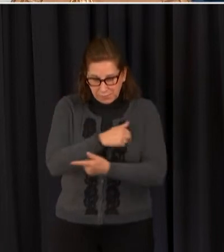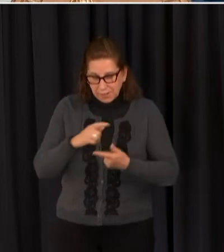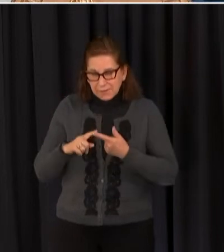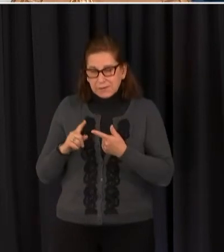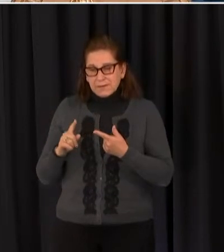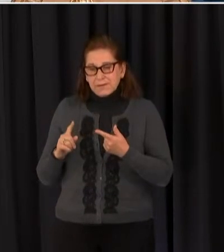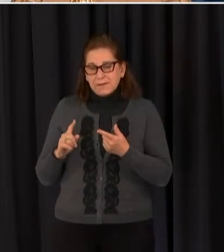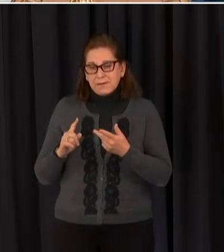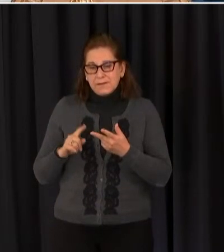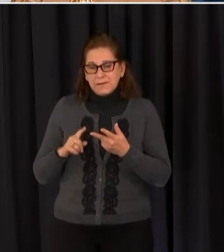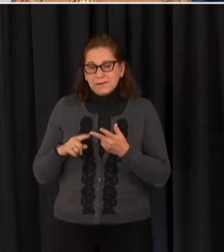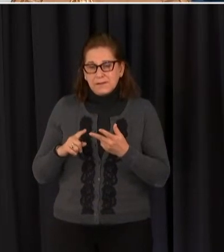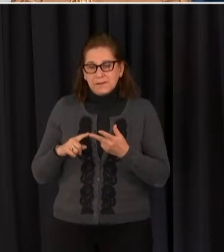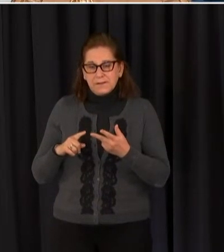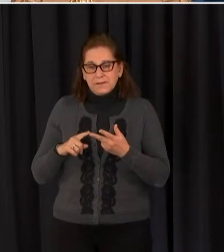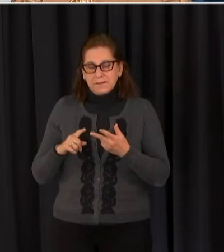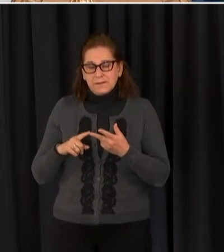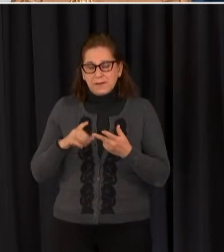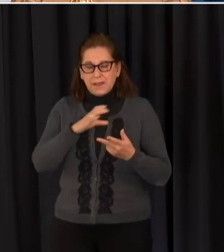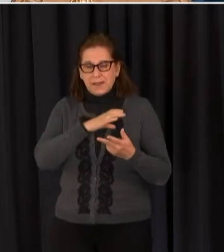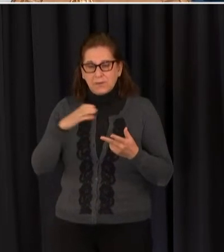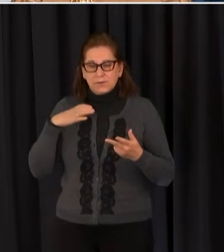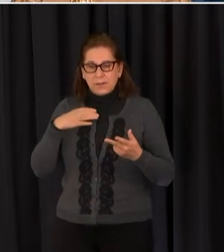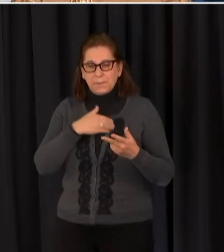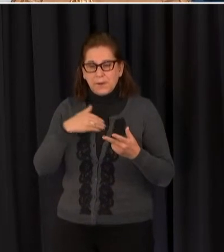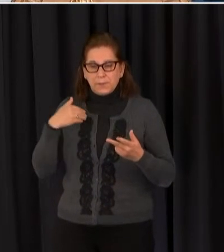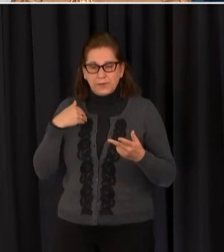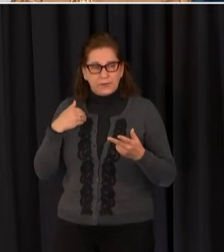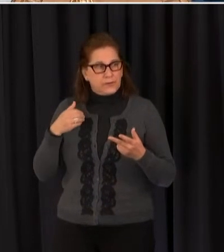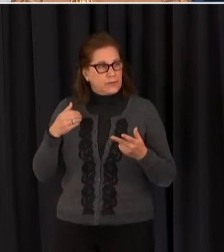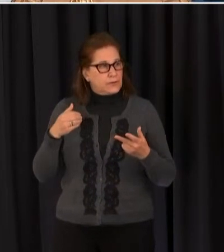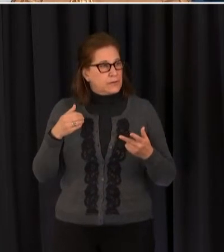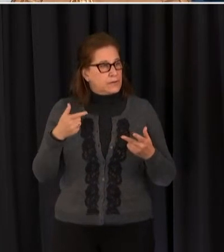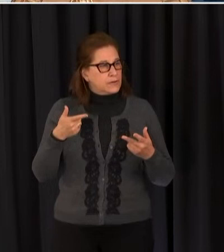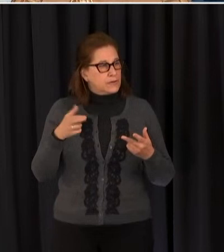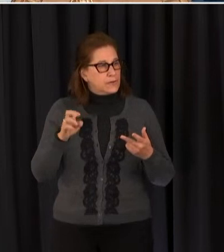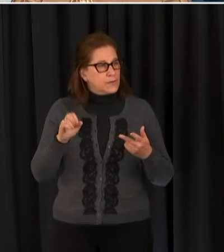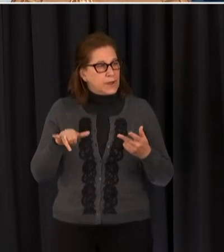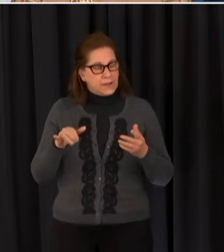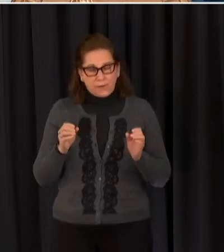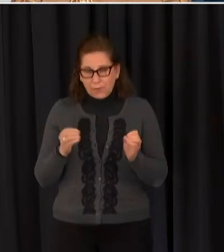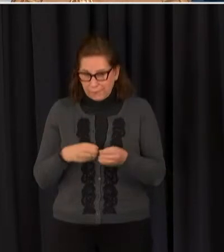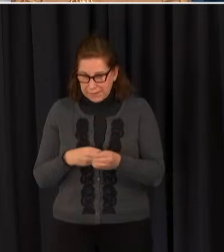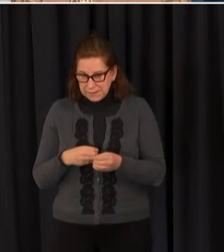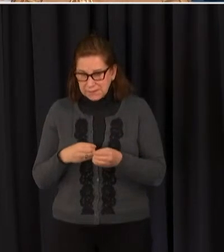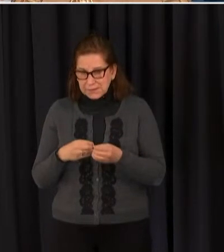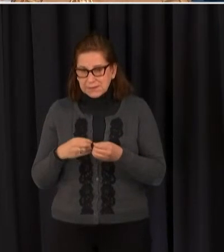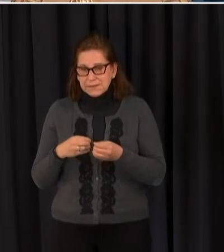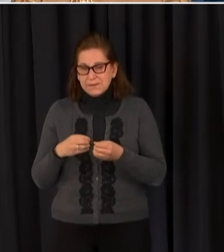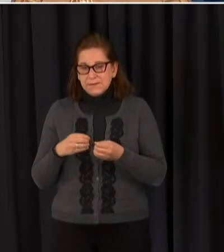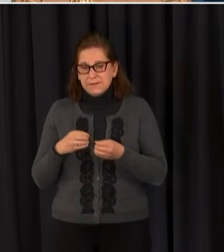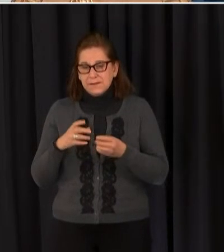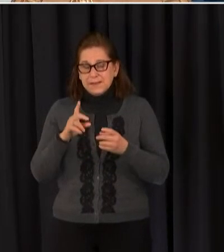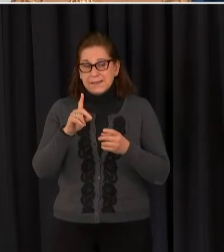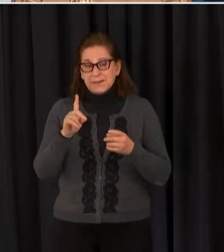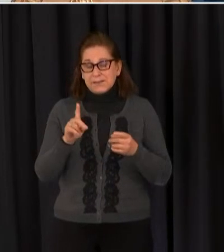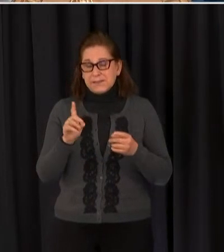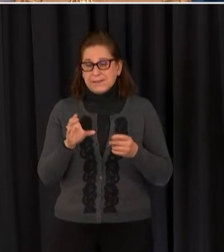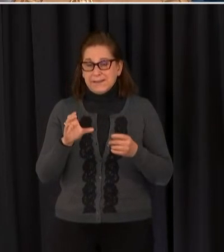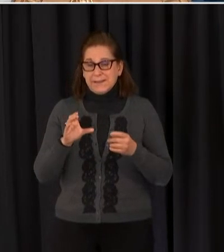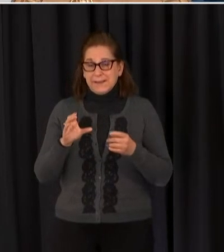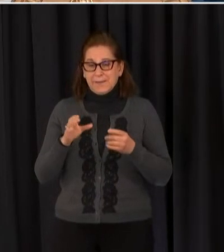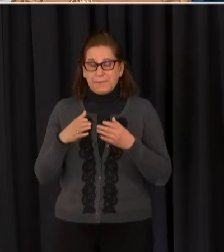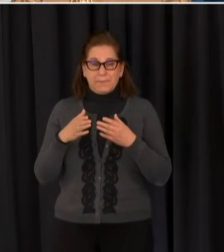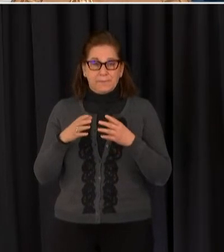and Councilmember Gray's office. There will be additional clinics like this in Ward 5 and 8